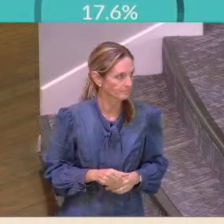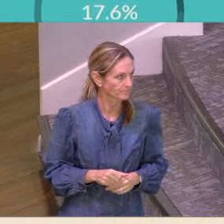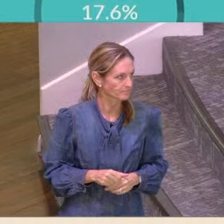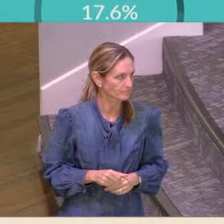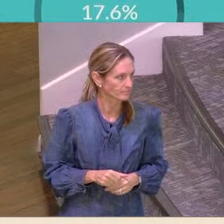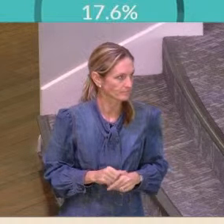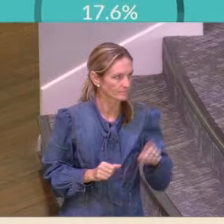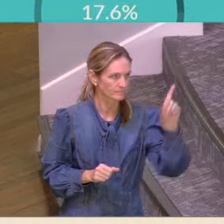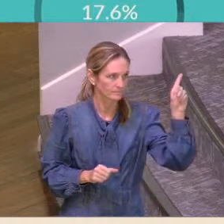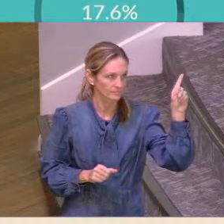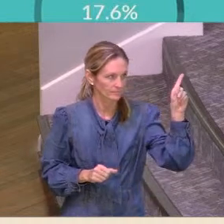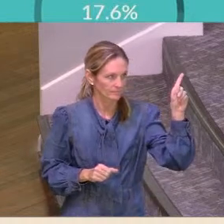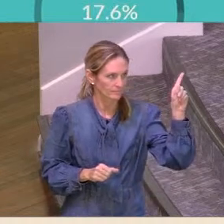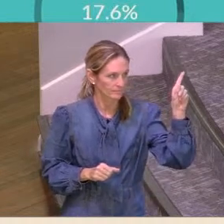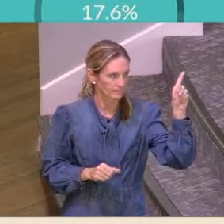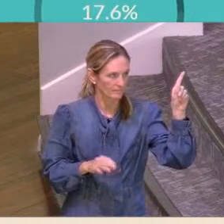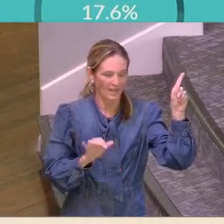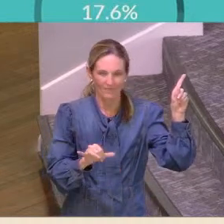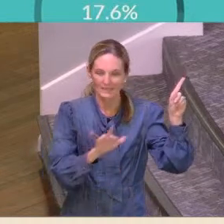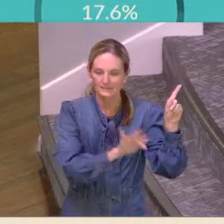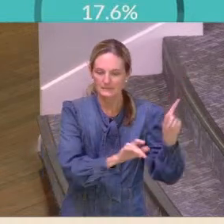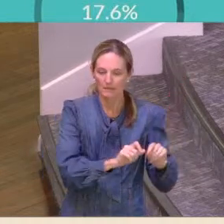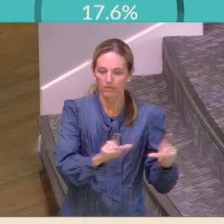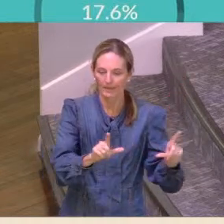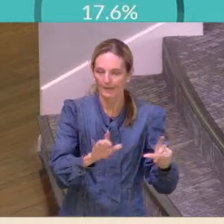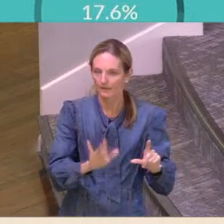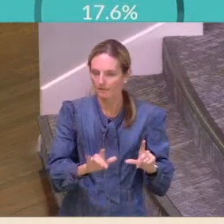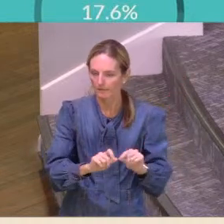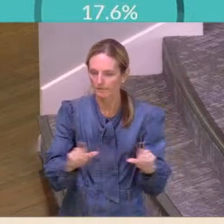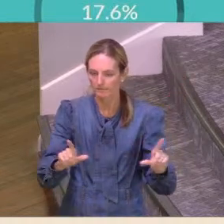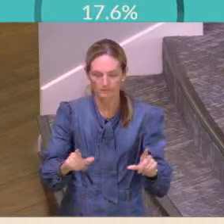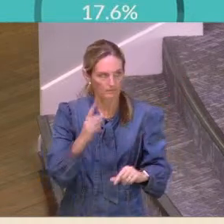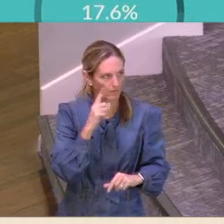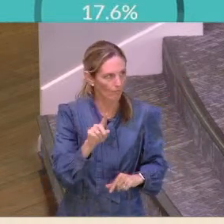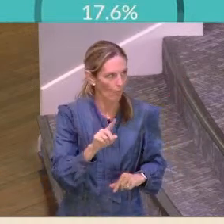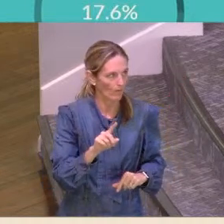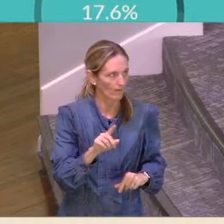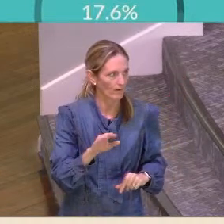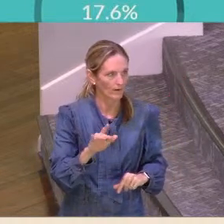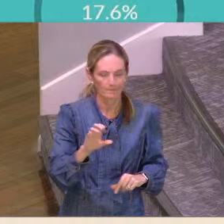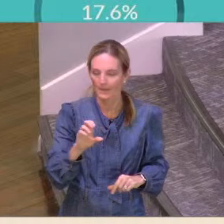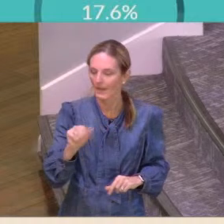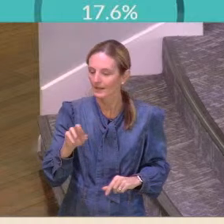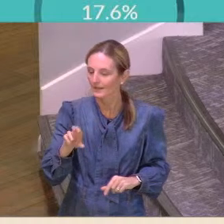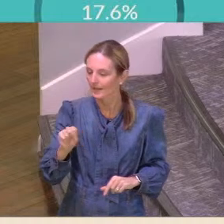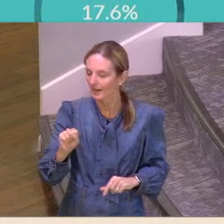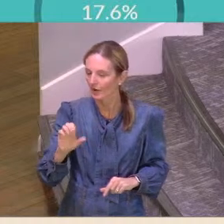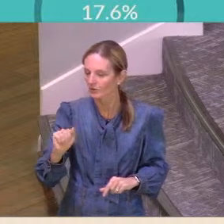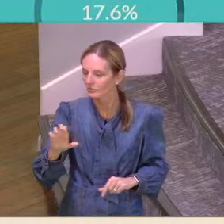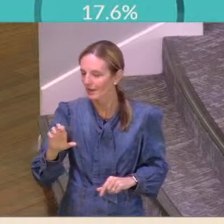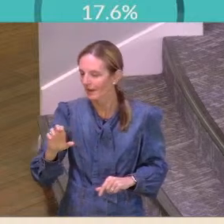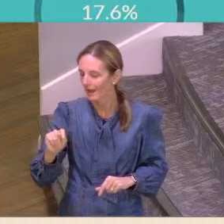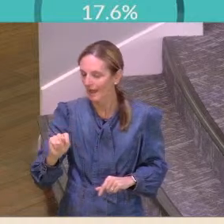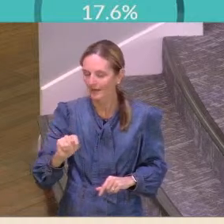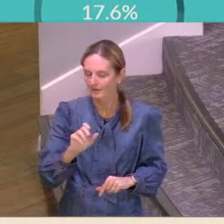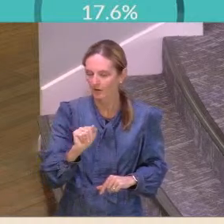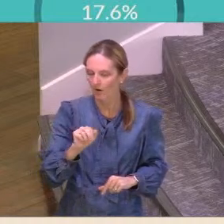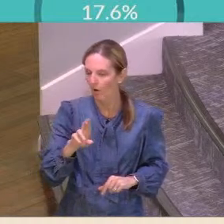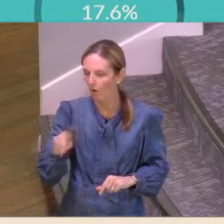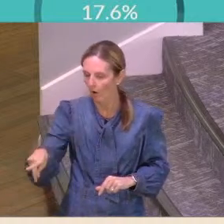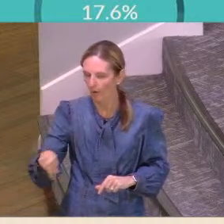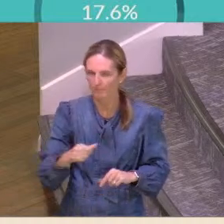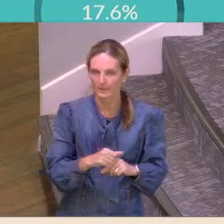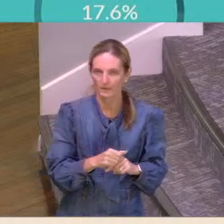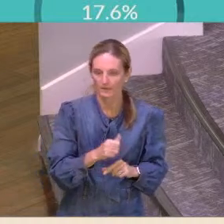Just a reminder, I provided the link in this presentation to our CARES Act or our ARP budget dashboard. Each month